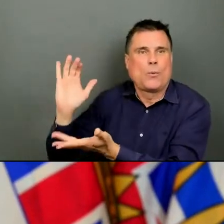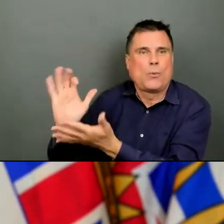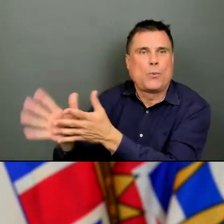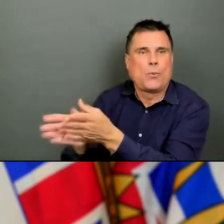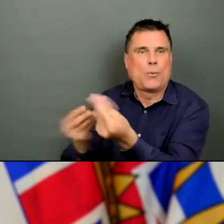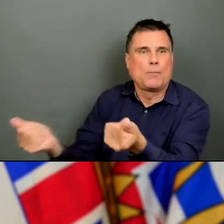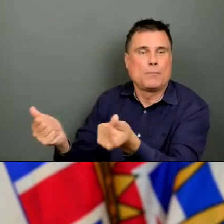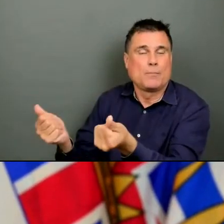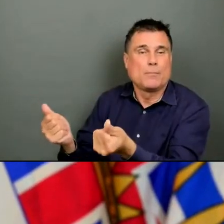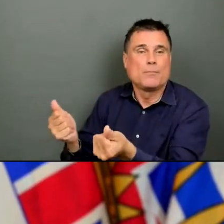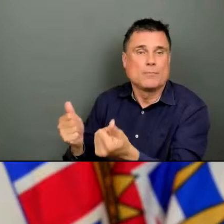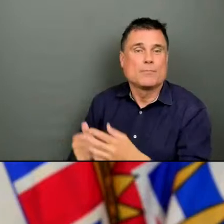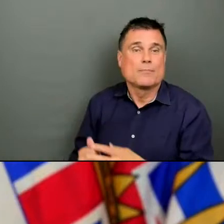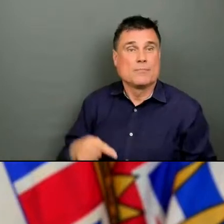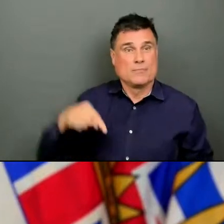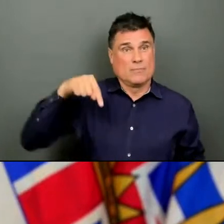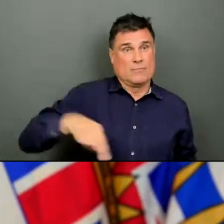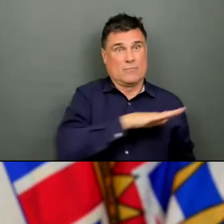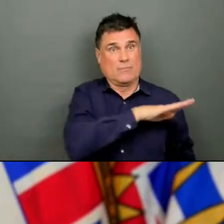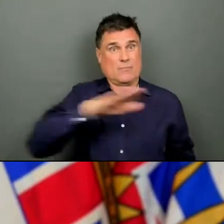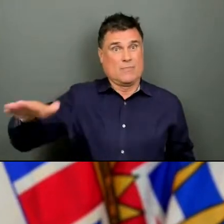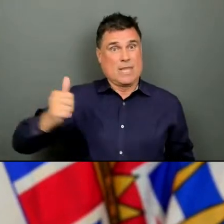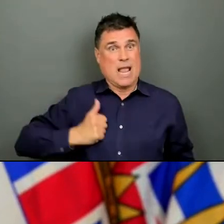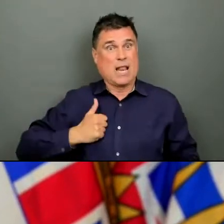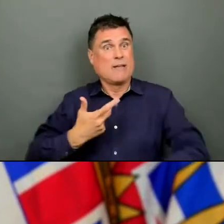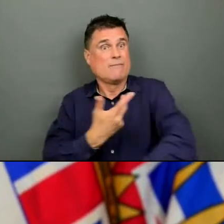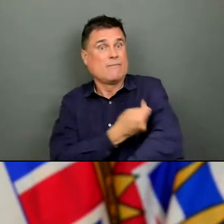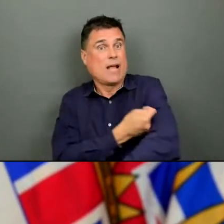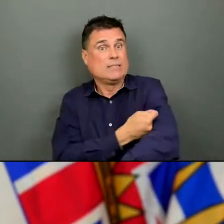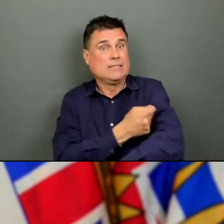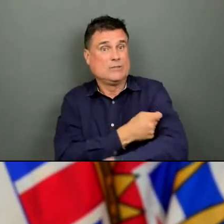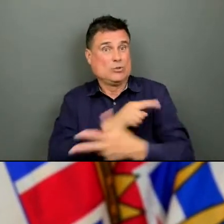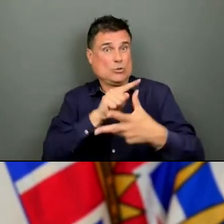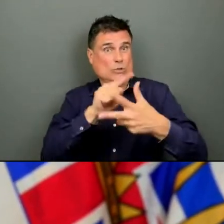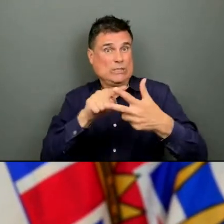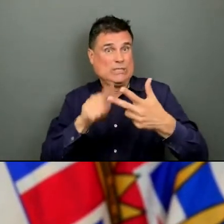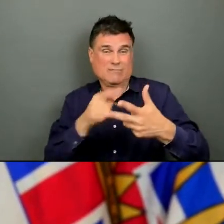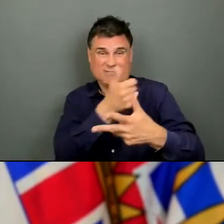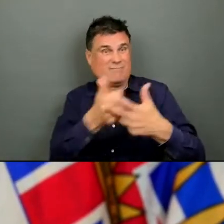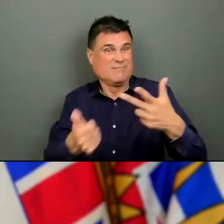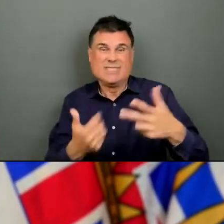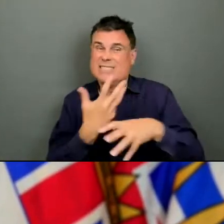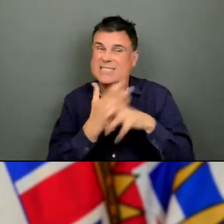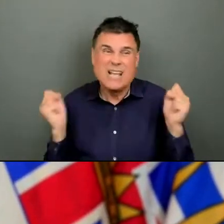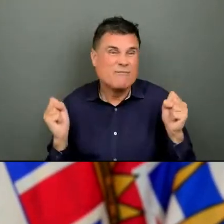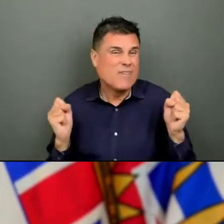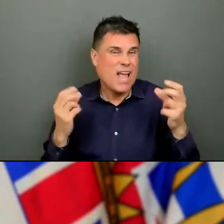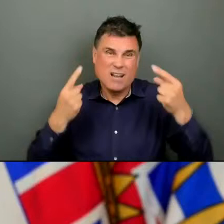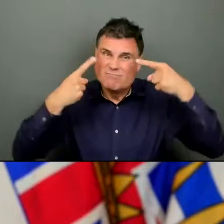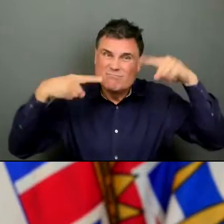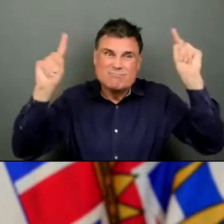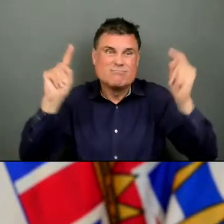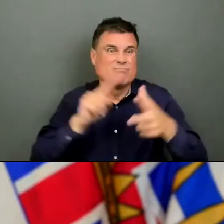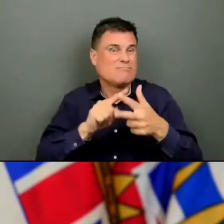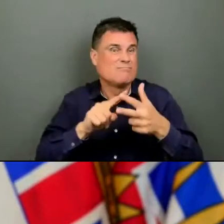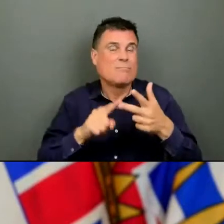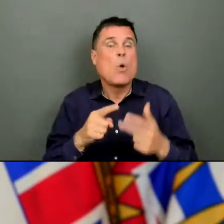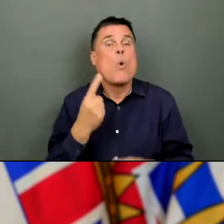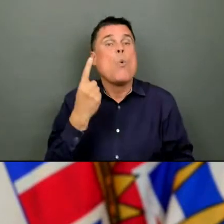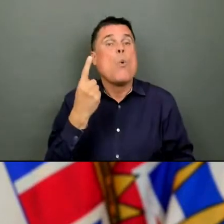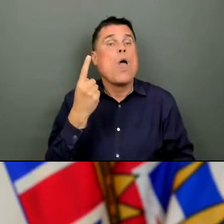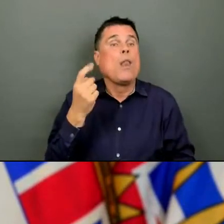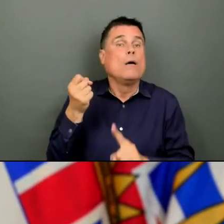have here in Canada are safe and effective. One of the major side effects that they have is